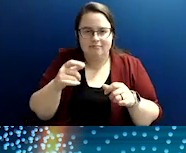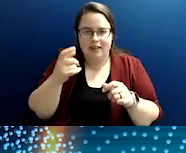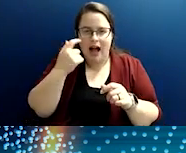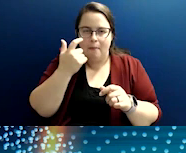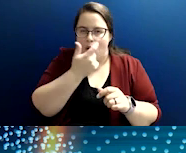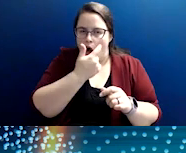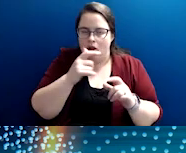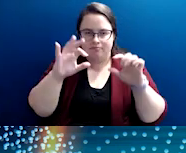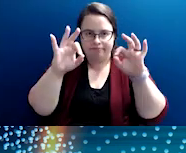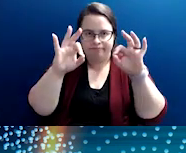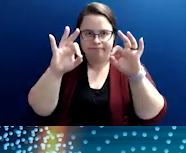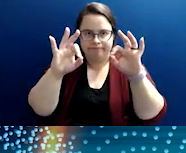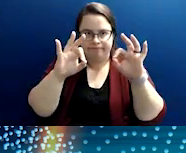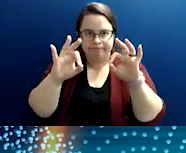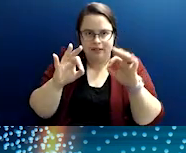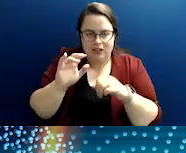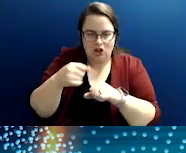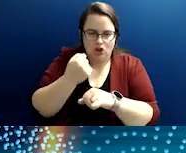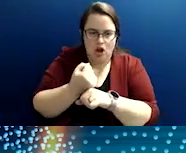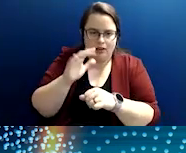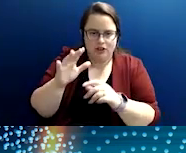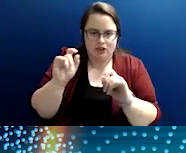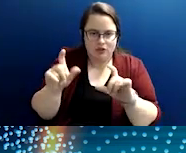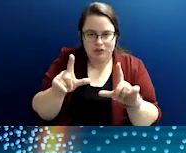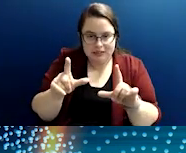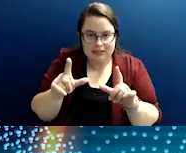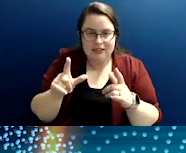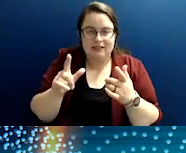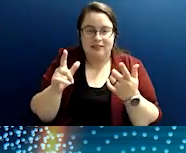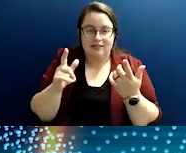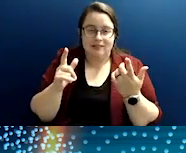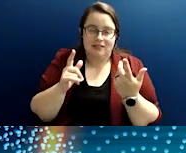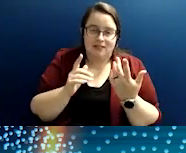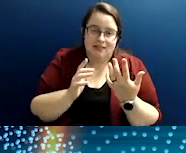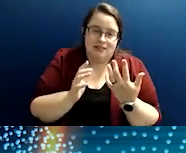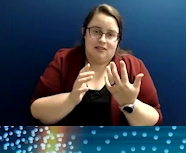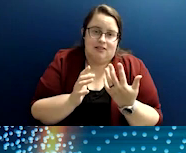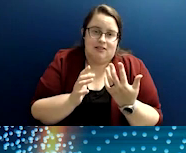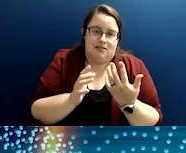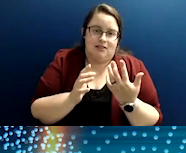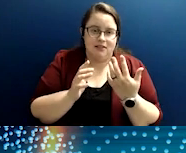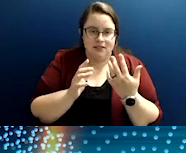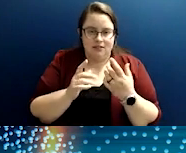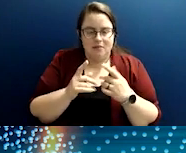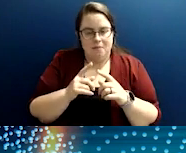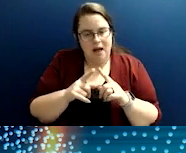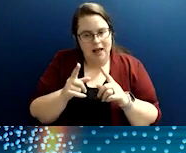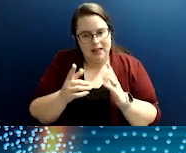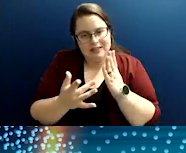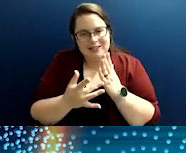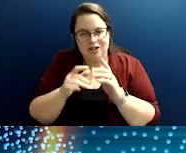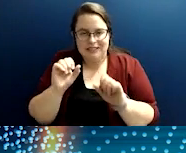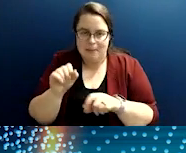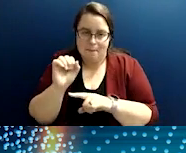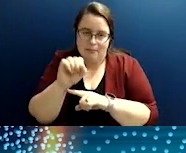in the lock down their screens. And so, but of course they can beat, there's technology that can beat